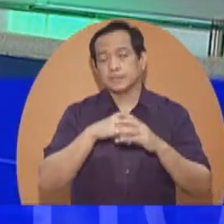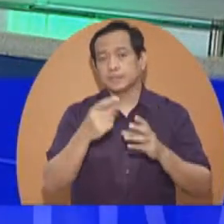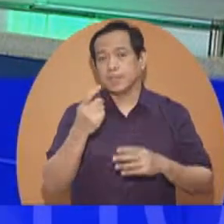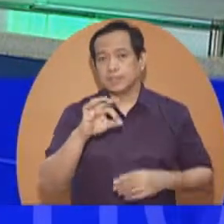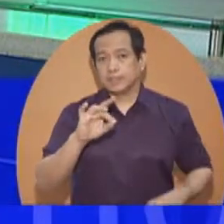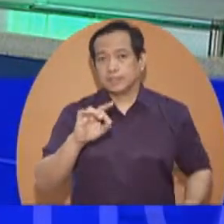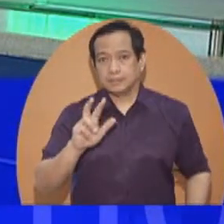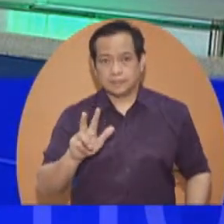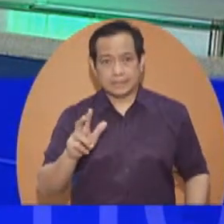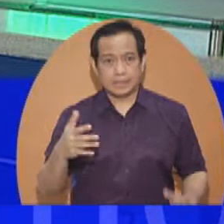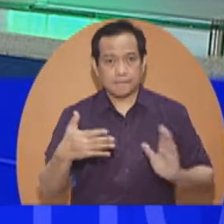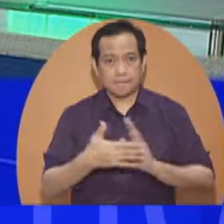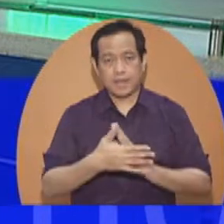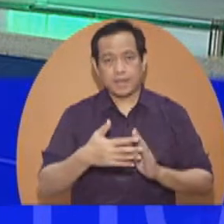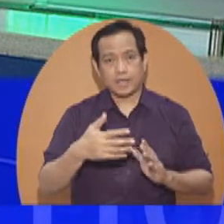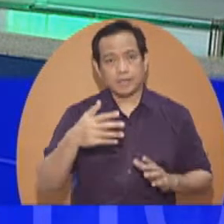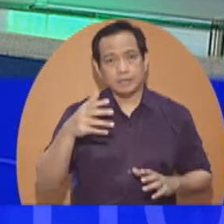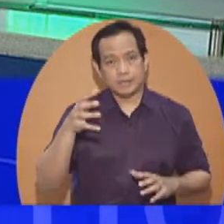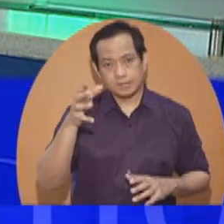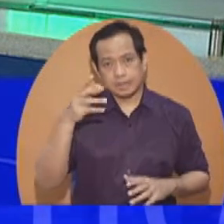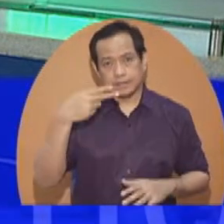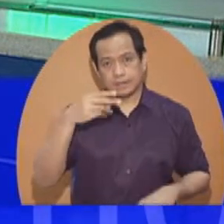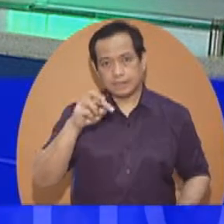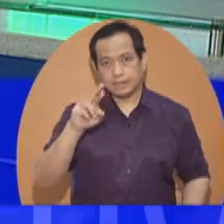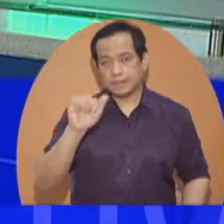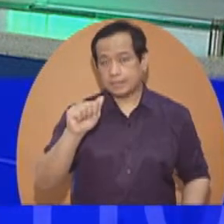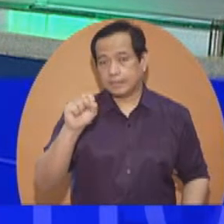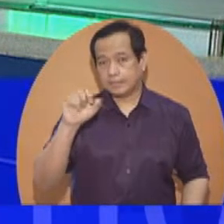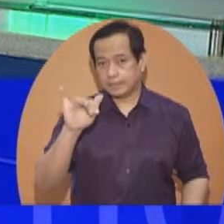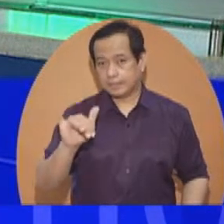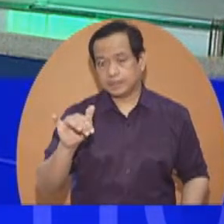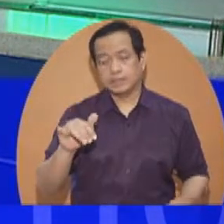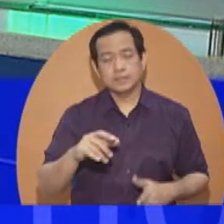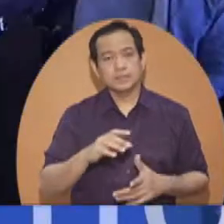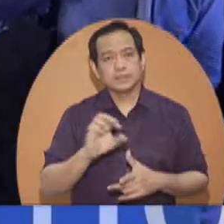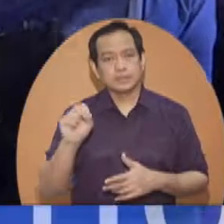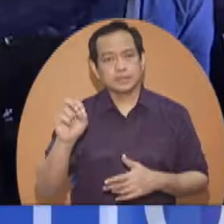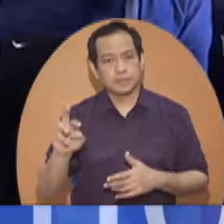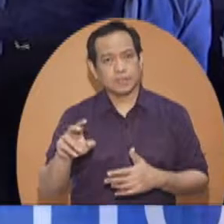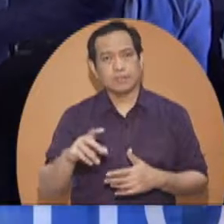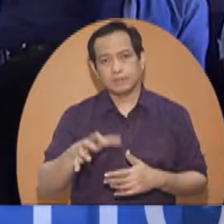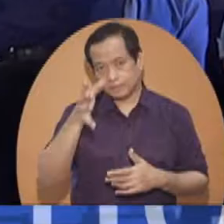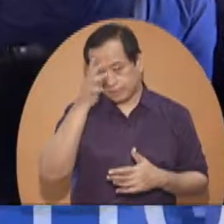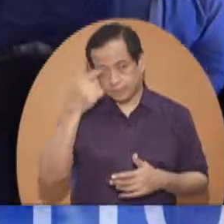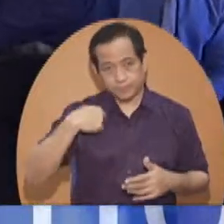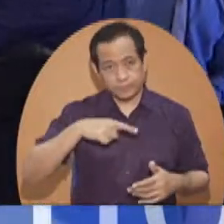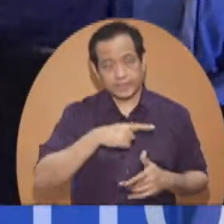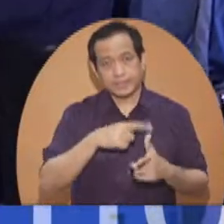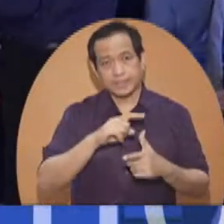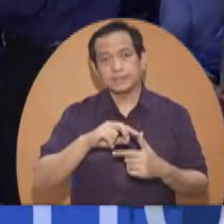in 1983 by Mr. Henry C. Sr., Tatang to us. And then 10 years after,